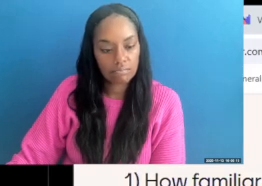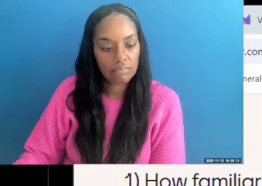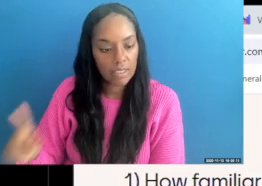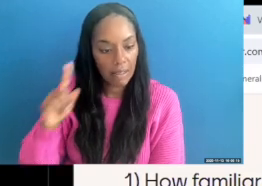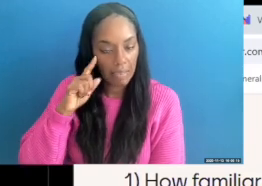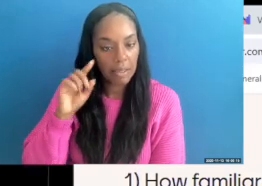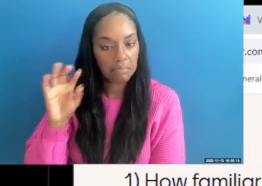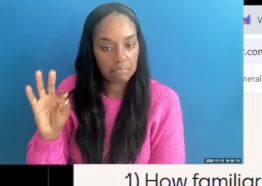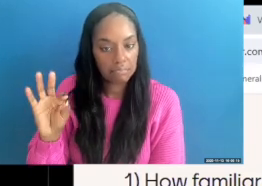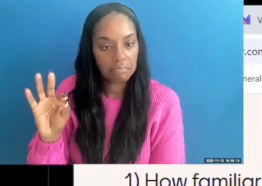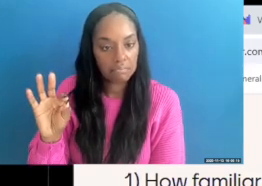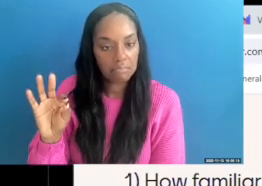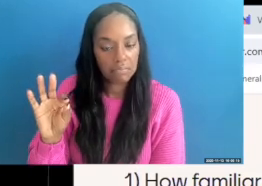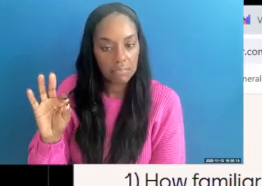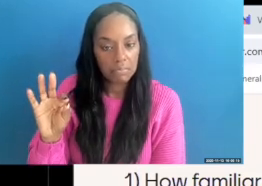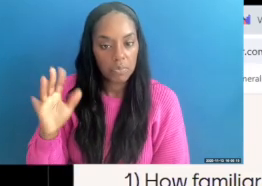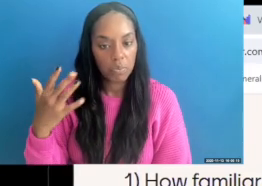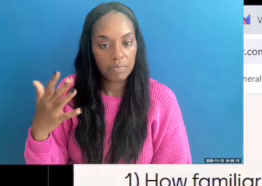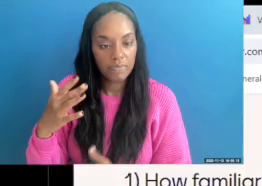I think we've reached critical mass.